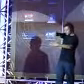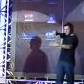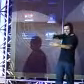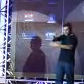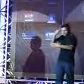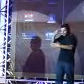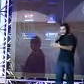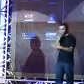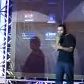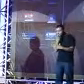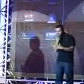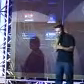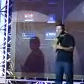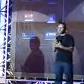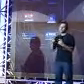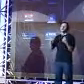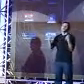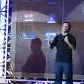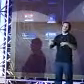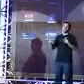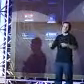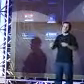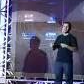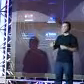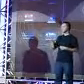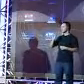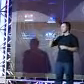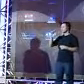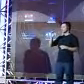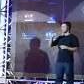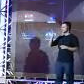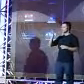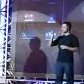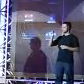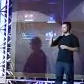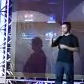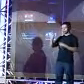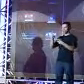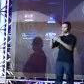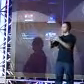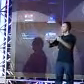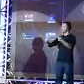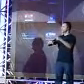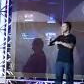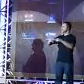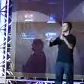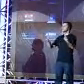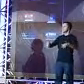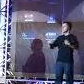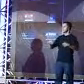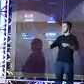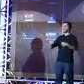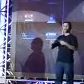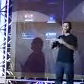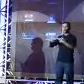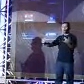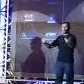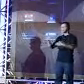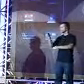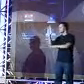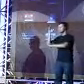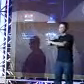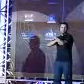natural and human resources. And so what do we see? We see